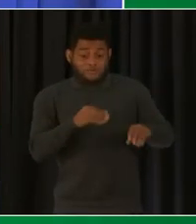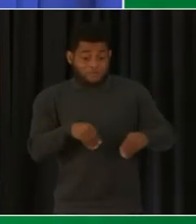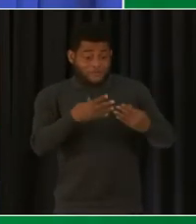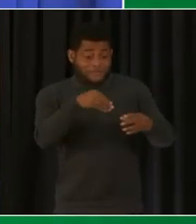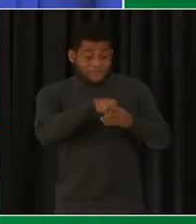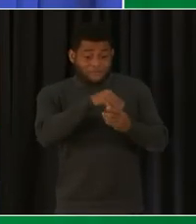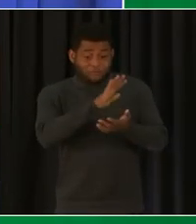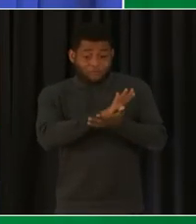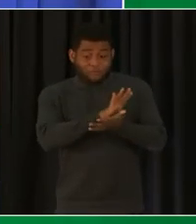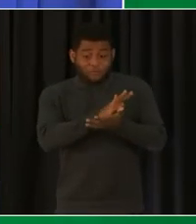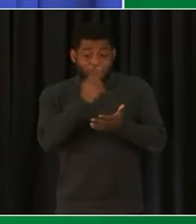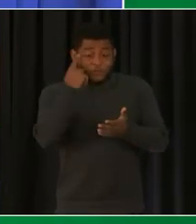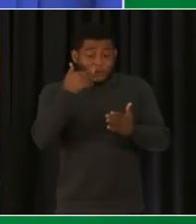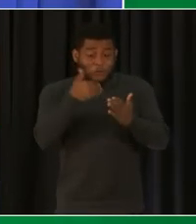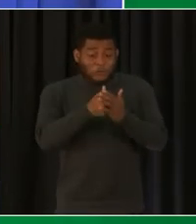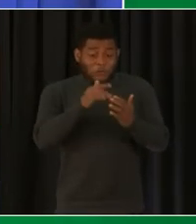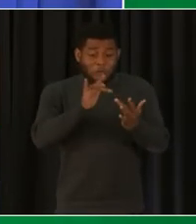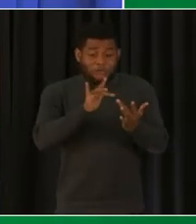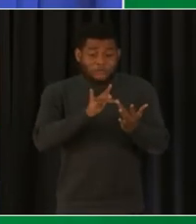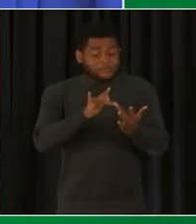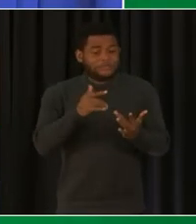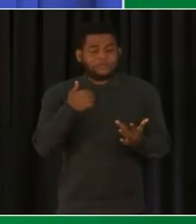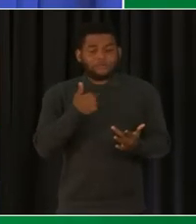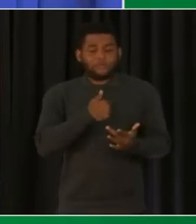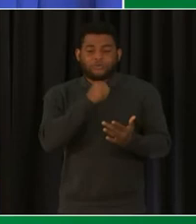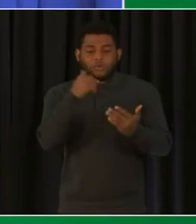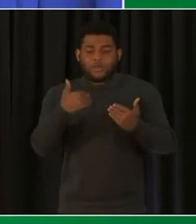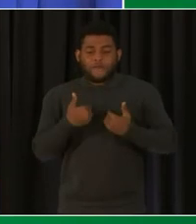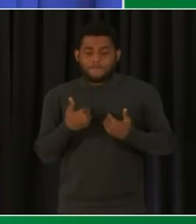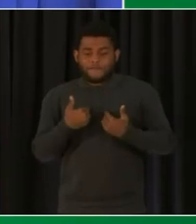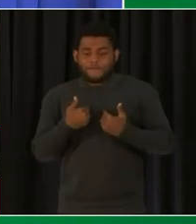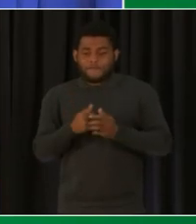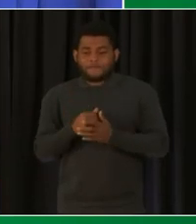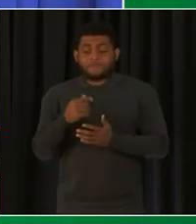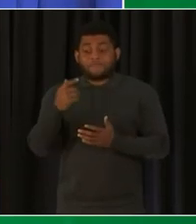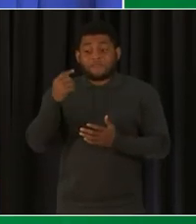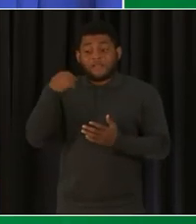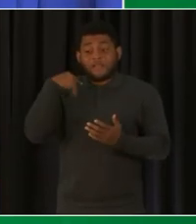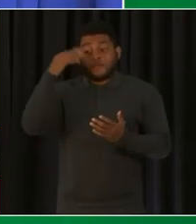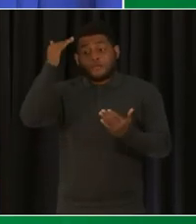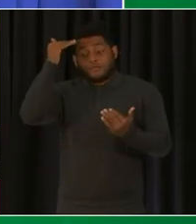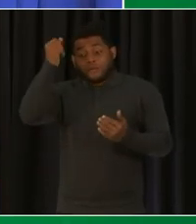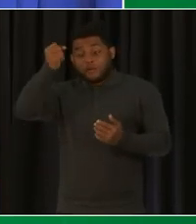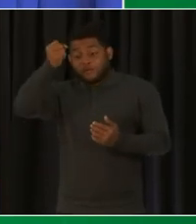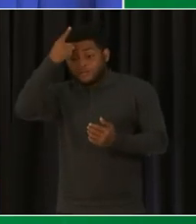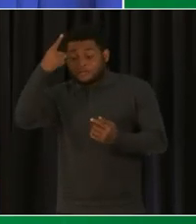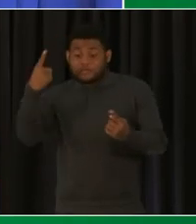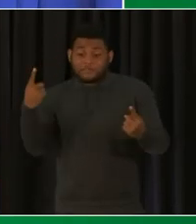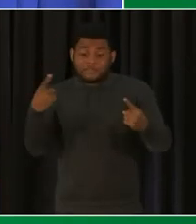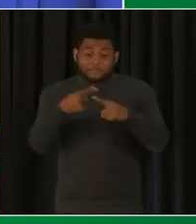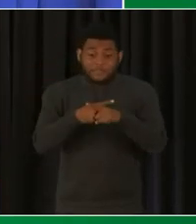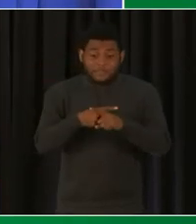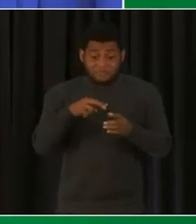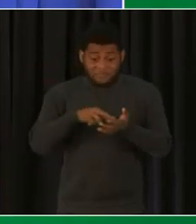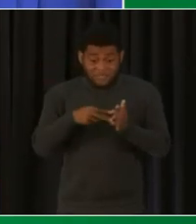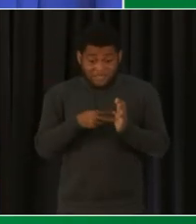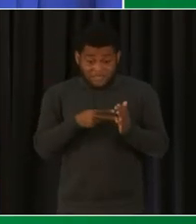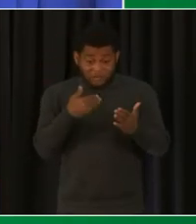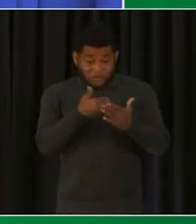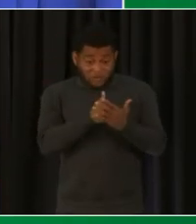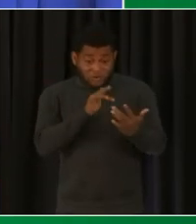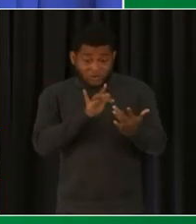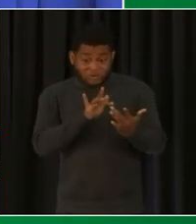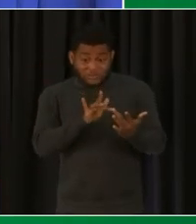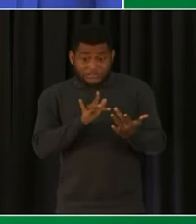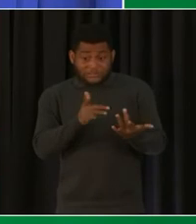our schools. And I hope you can see the complexity of that, considering that those close contacts would be considered infectious. But I'll turn it